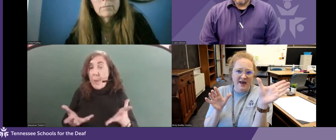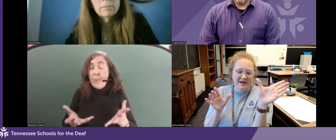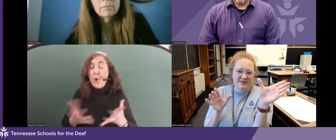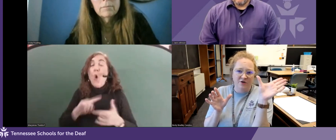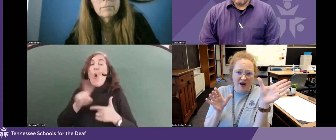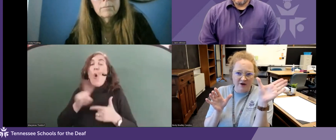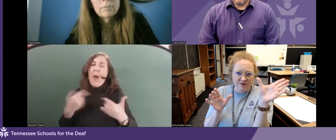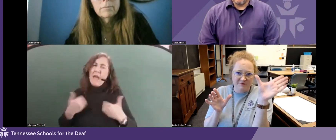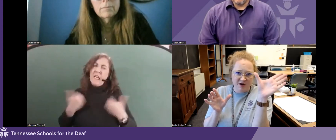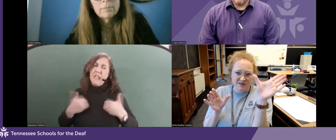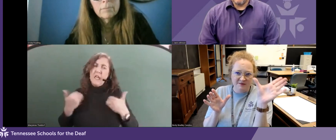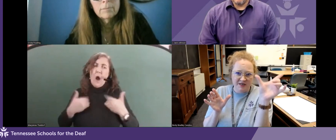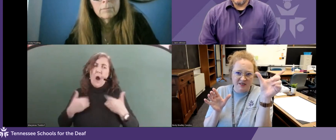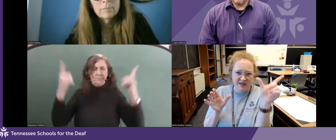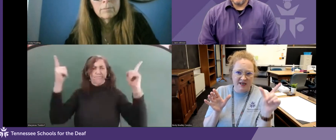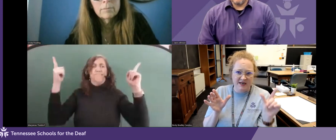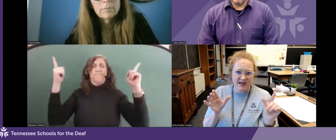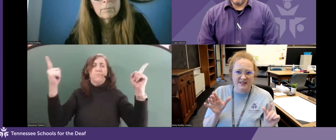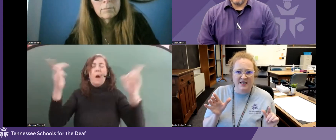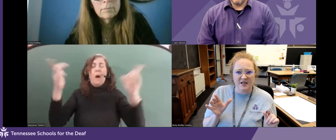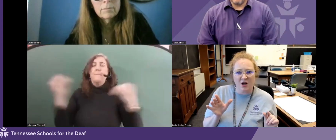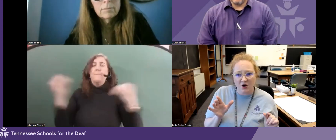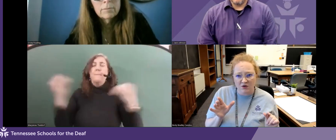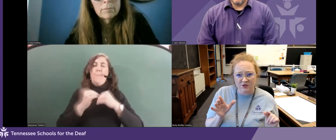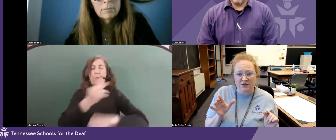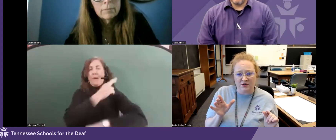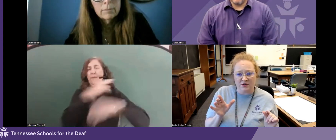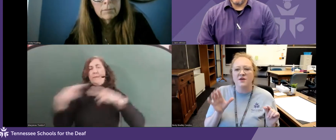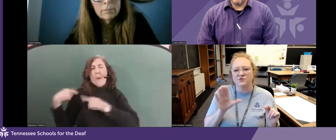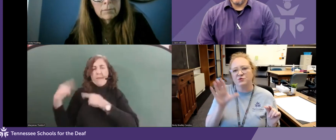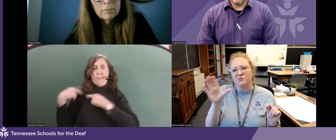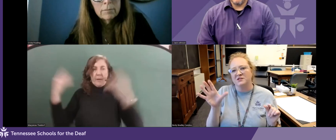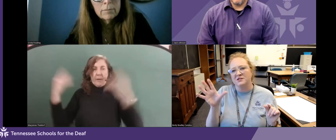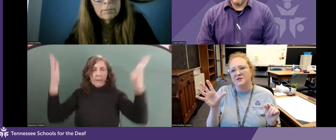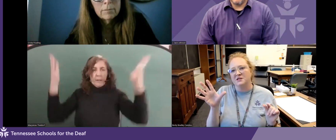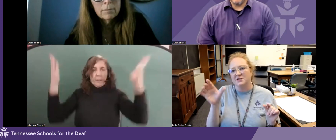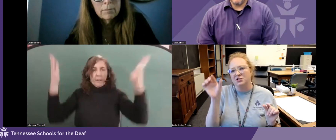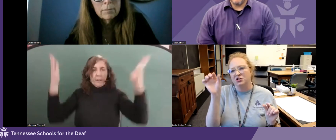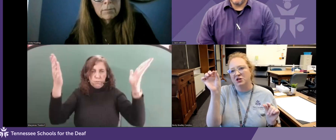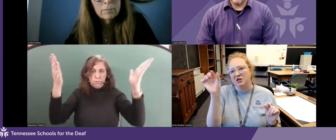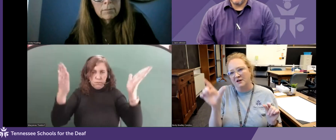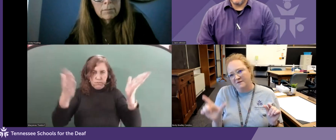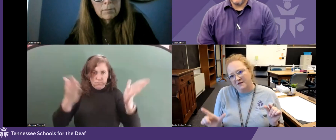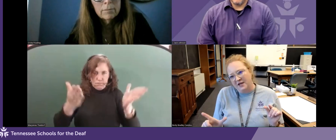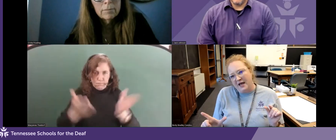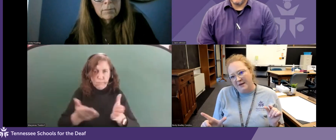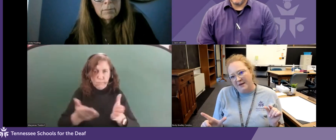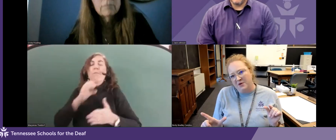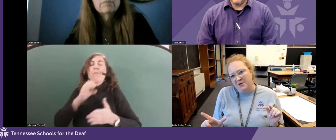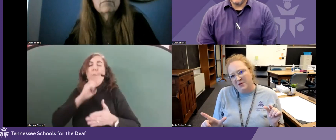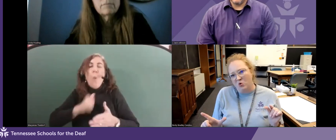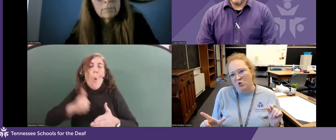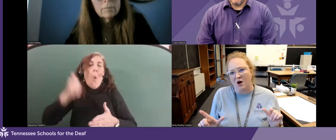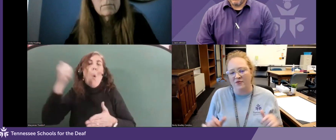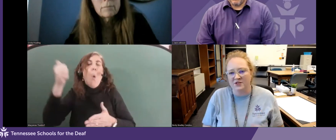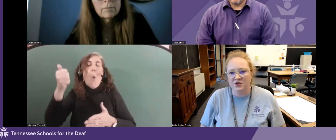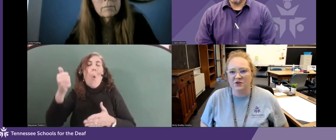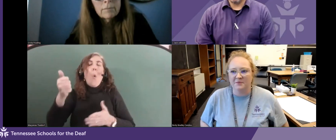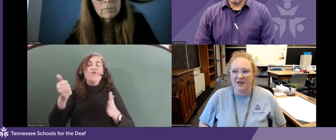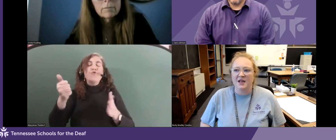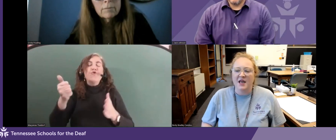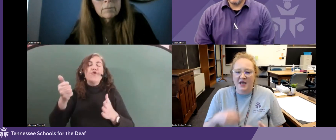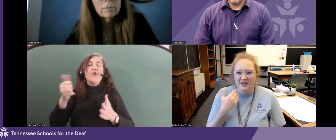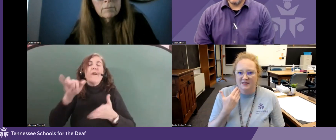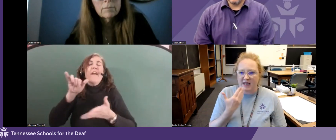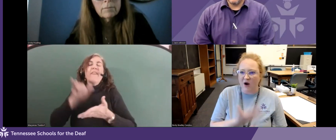young, has a greater responsibility. And as they get older, those responsibilities shift and become more on the student.